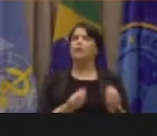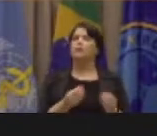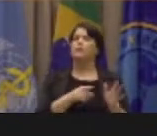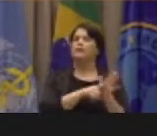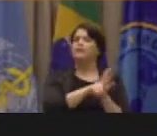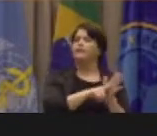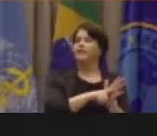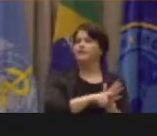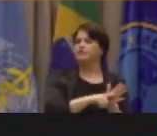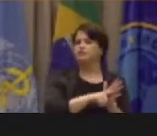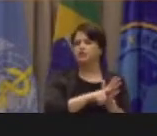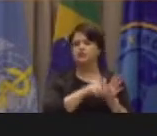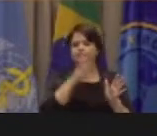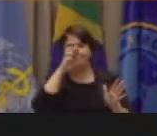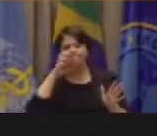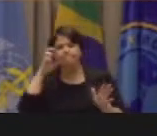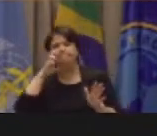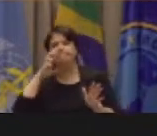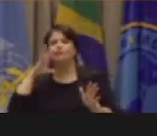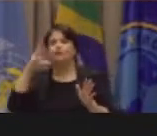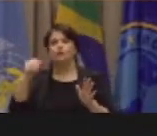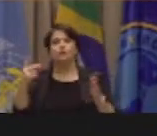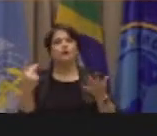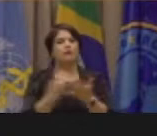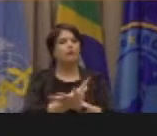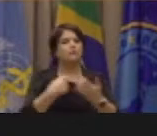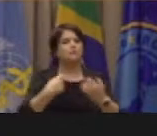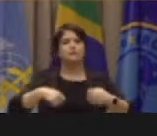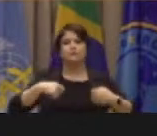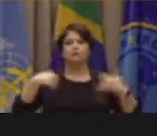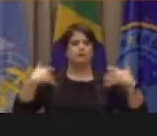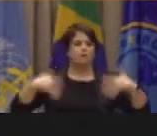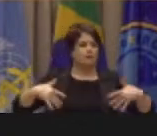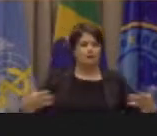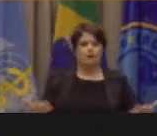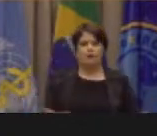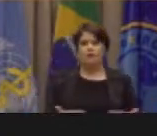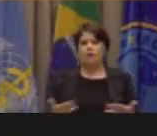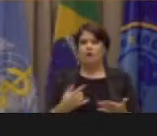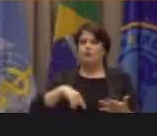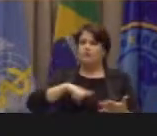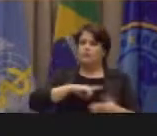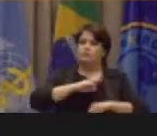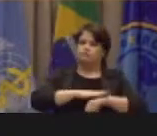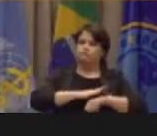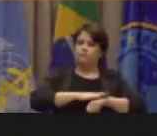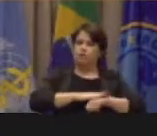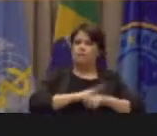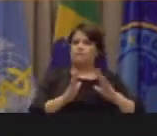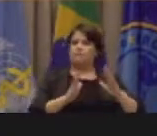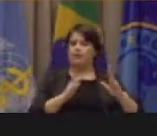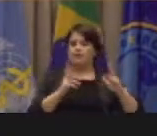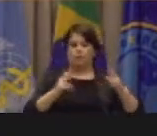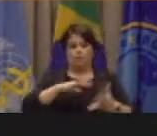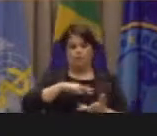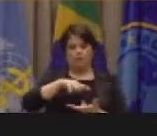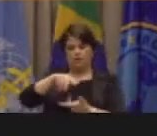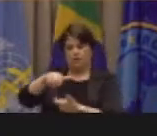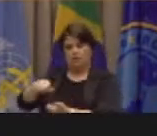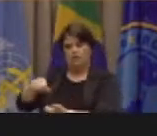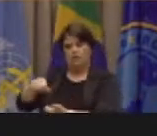to make a research, and we have to do this because we are in